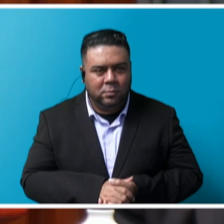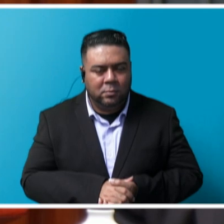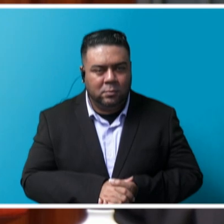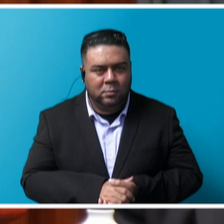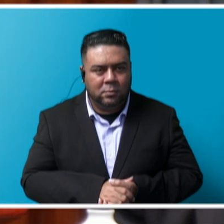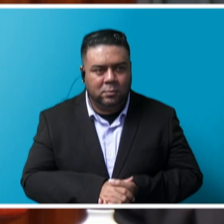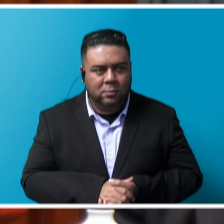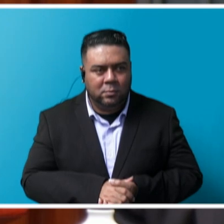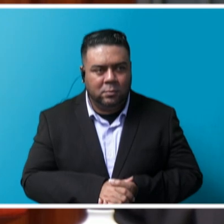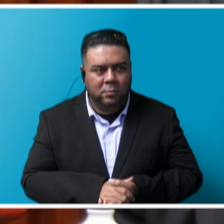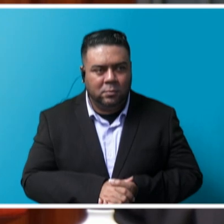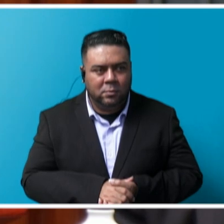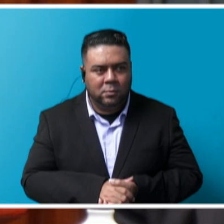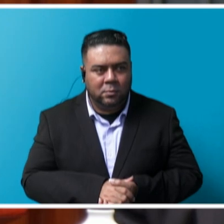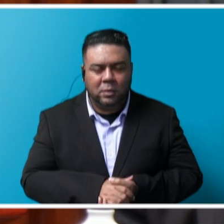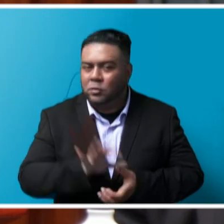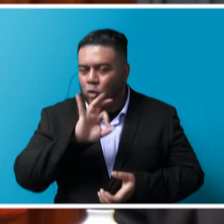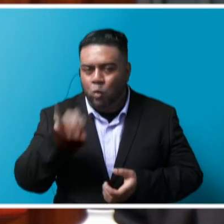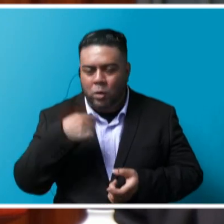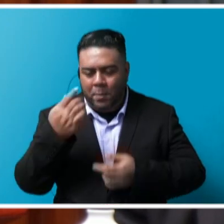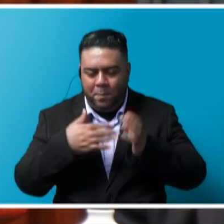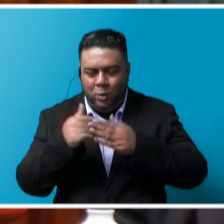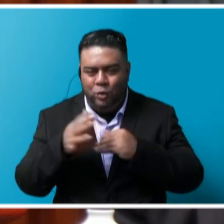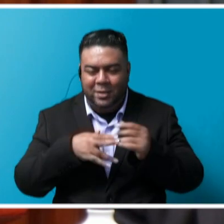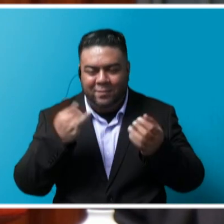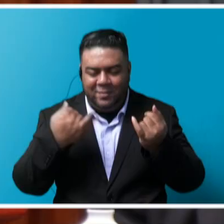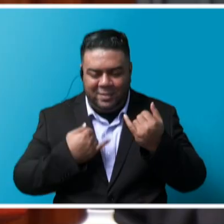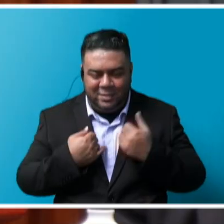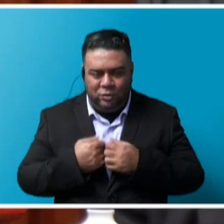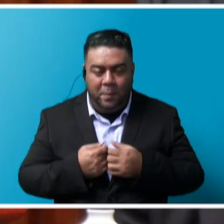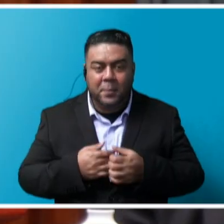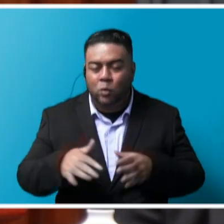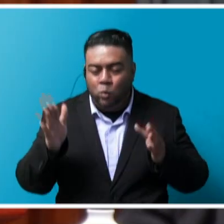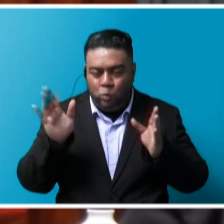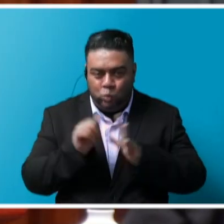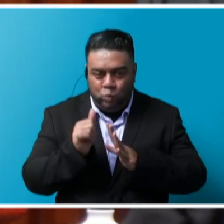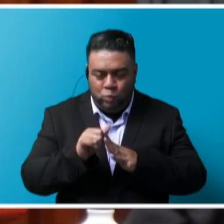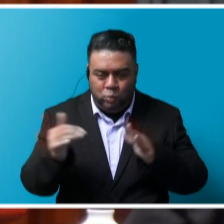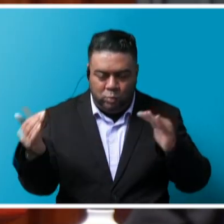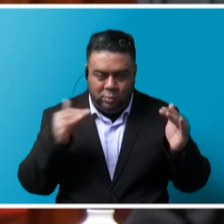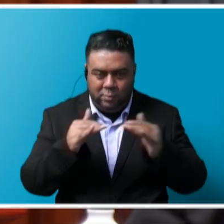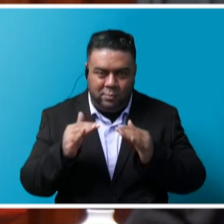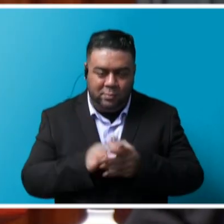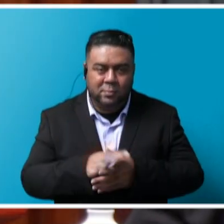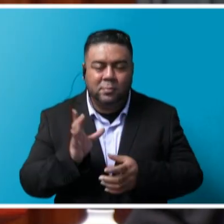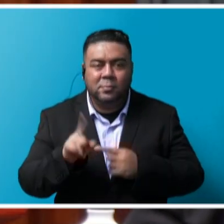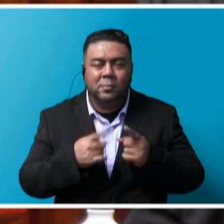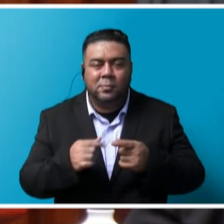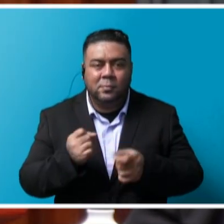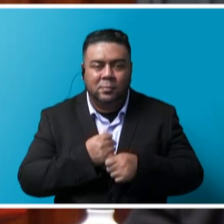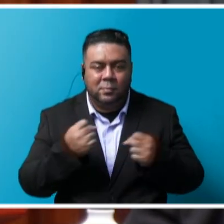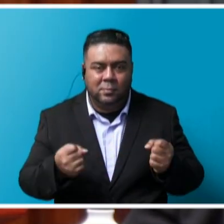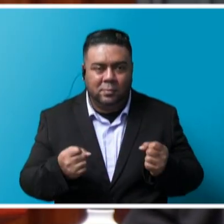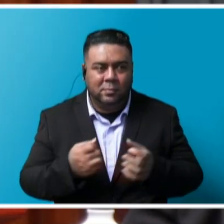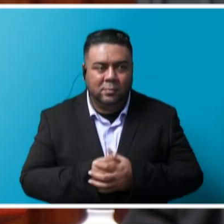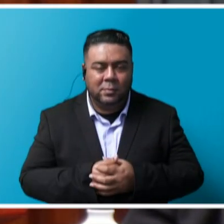a responsible government is not only about building infrastructure or facilitating investment, but it's also equally about strengthening governance, accountability, and public